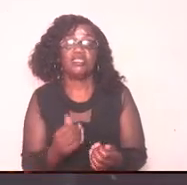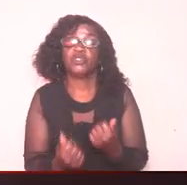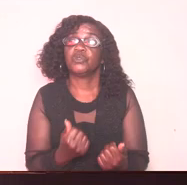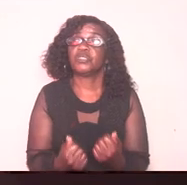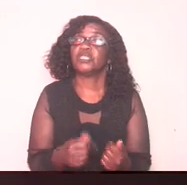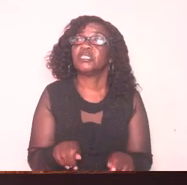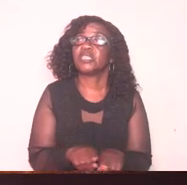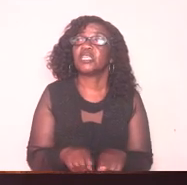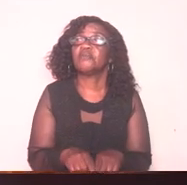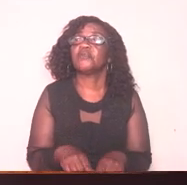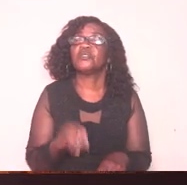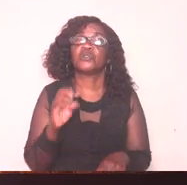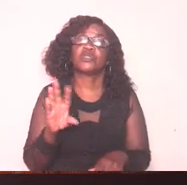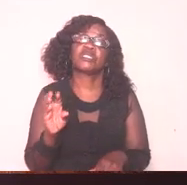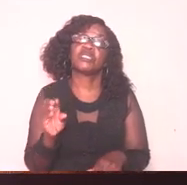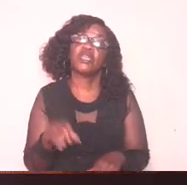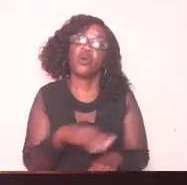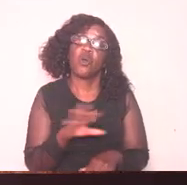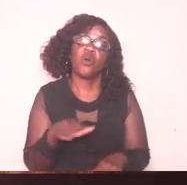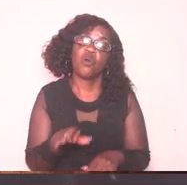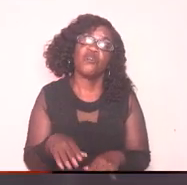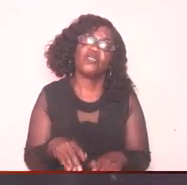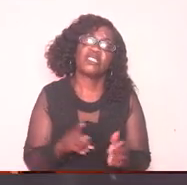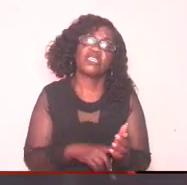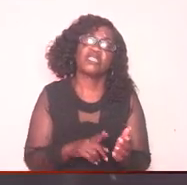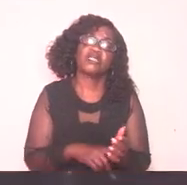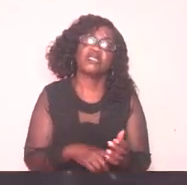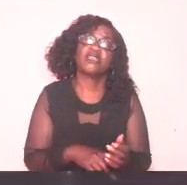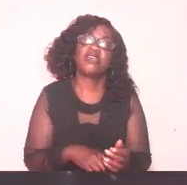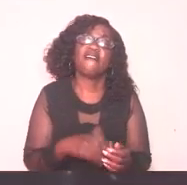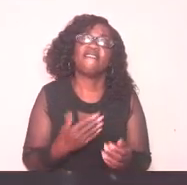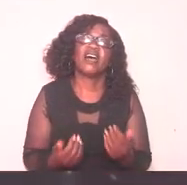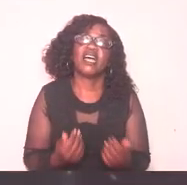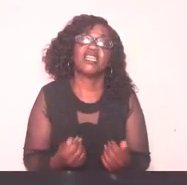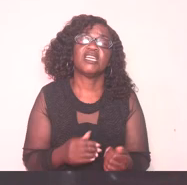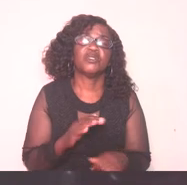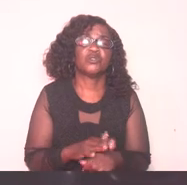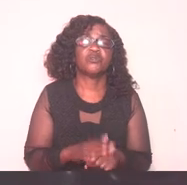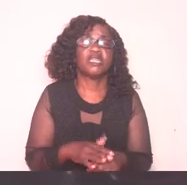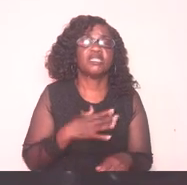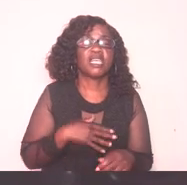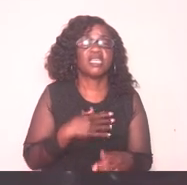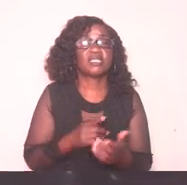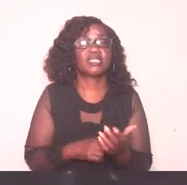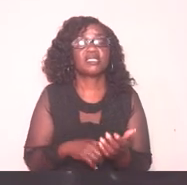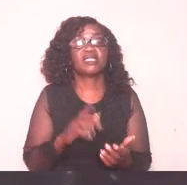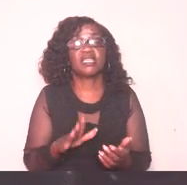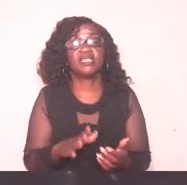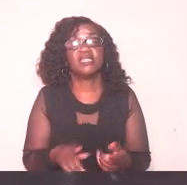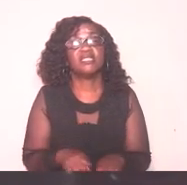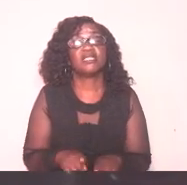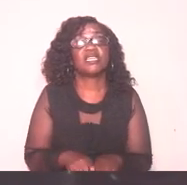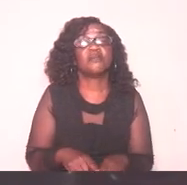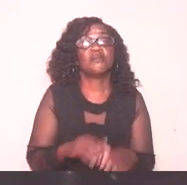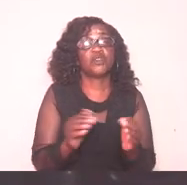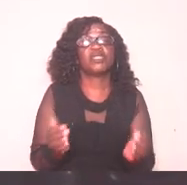in our society, ladies and gentlemen, where children are overly sexualized and they never get the chance to be children. What we are saying here, ladies and gentlemen, is